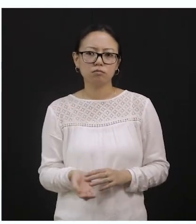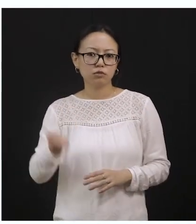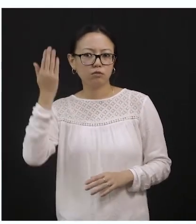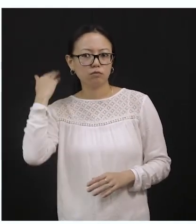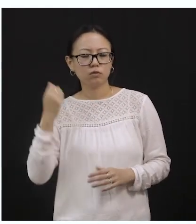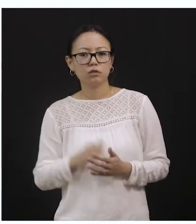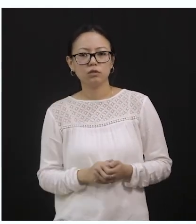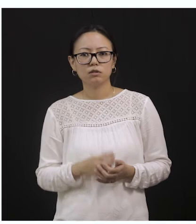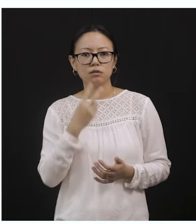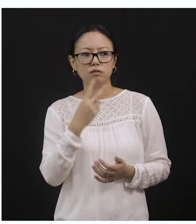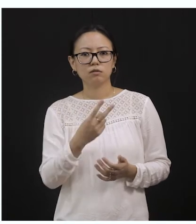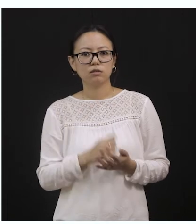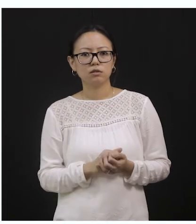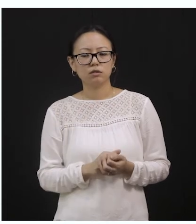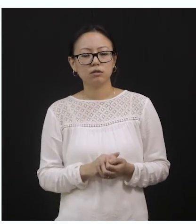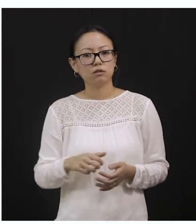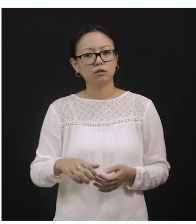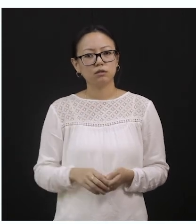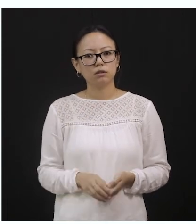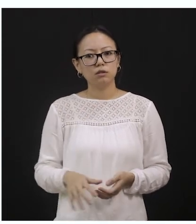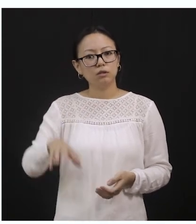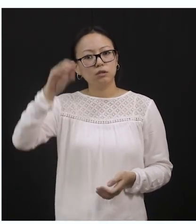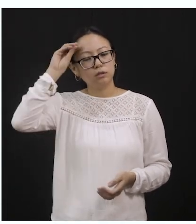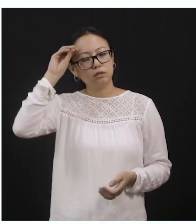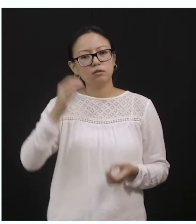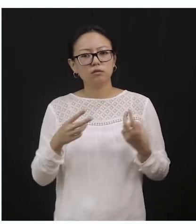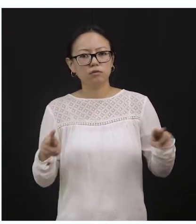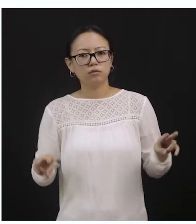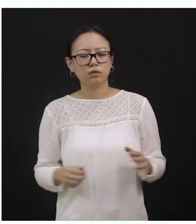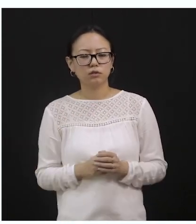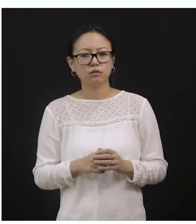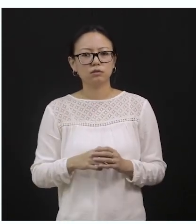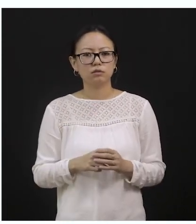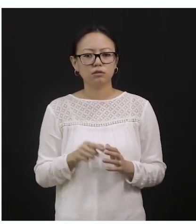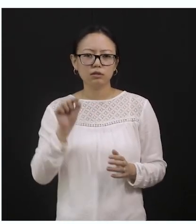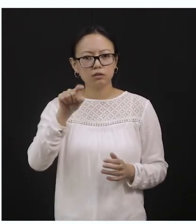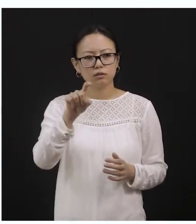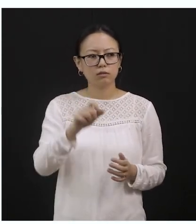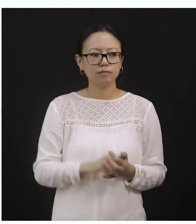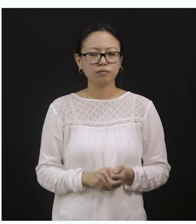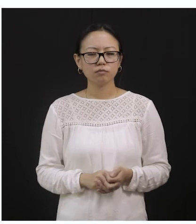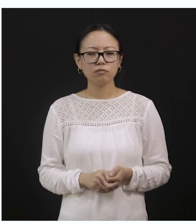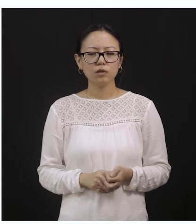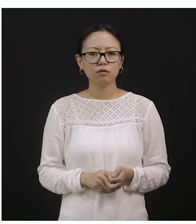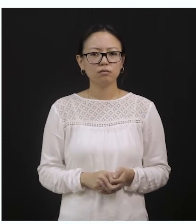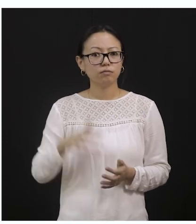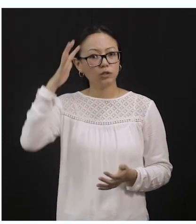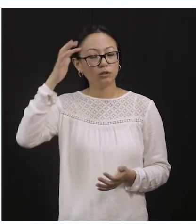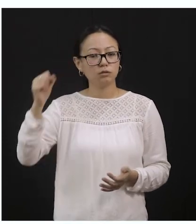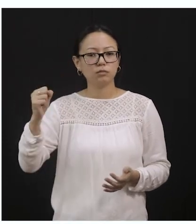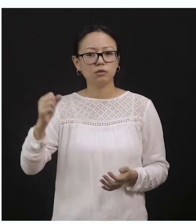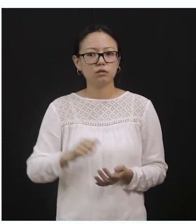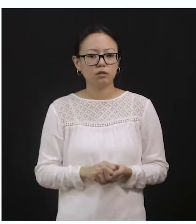right. So the first was bee. Then we learned about butterfly. Then we learned about ant. Then we have learned